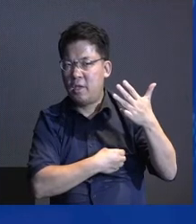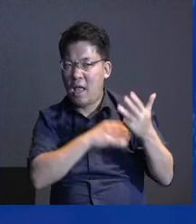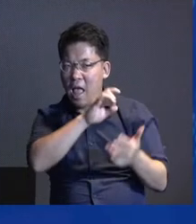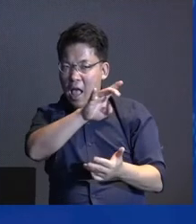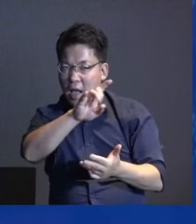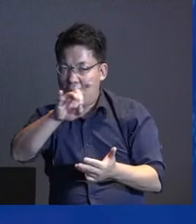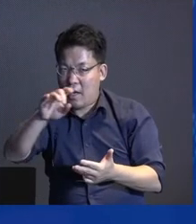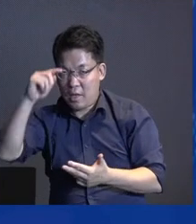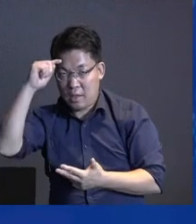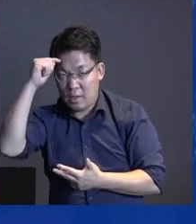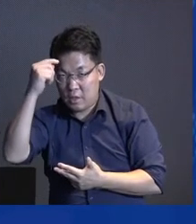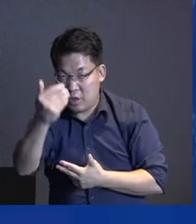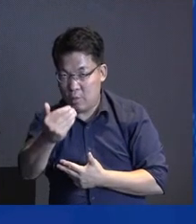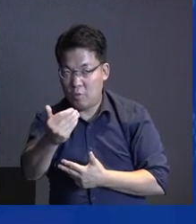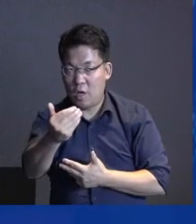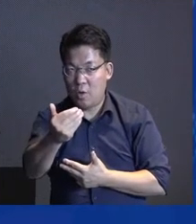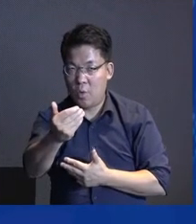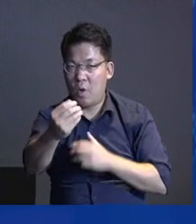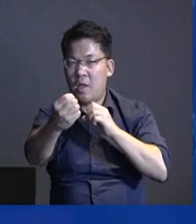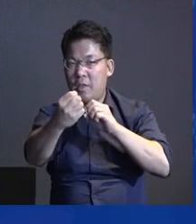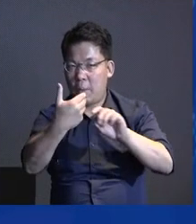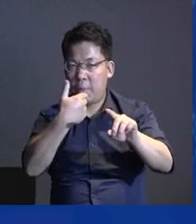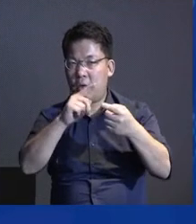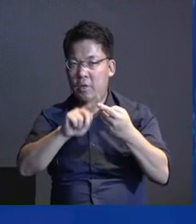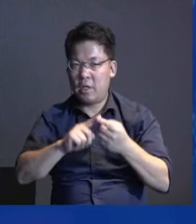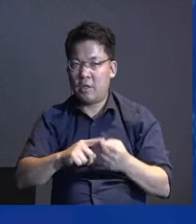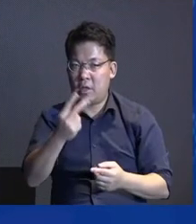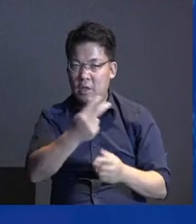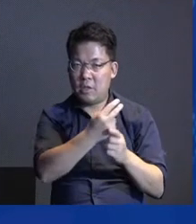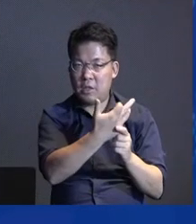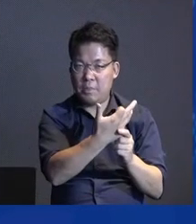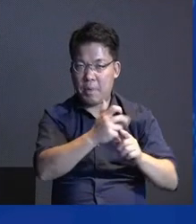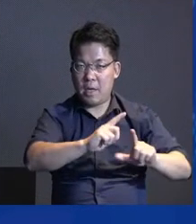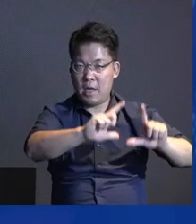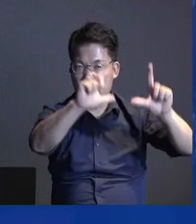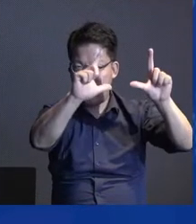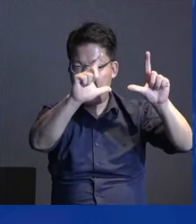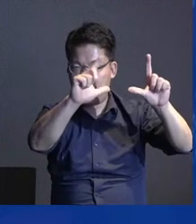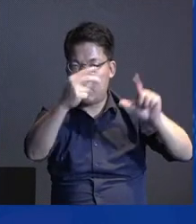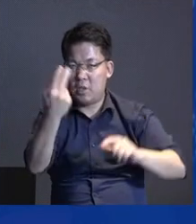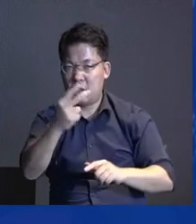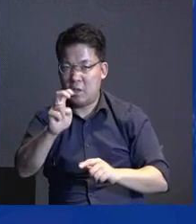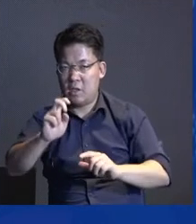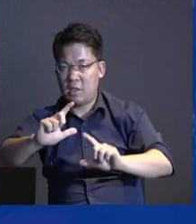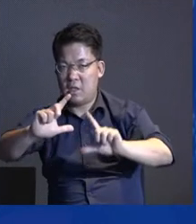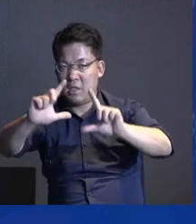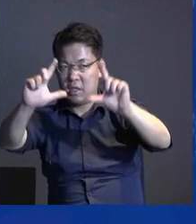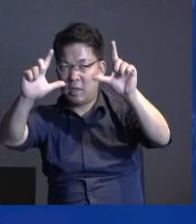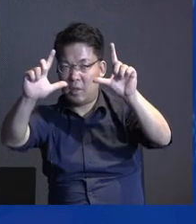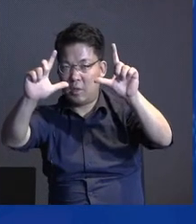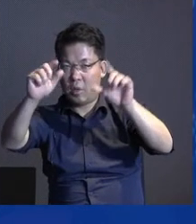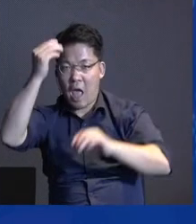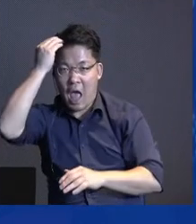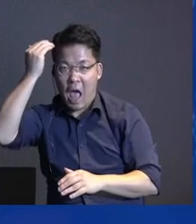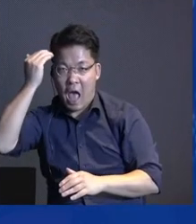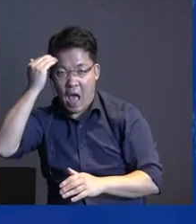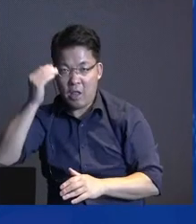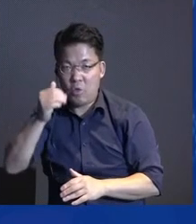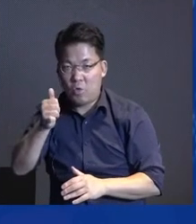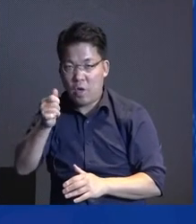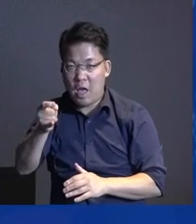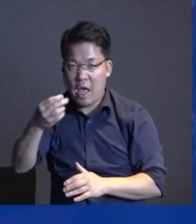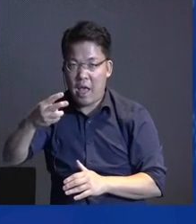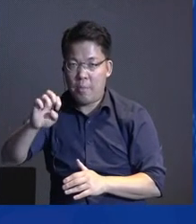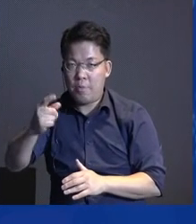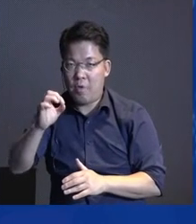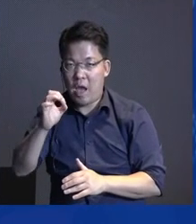From 2018 to 2020, we improved not only healthier, but also happier, more confident, and improved